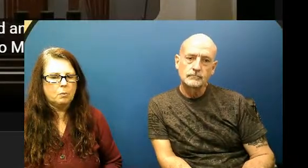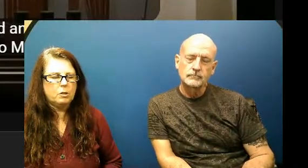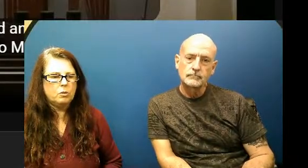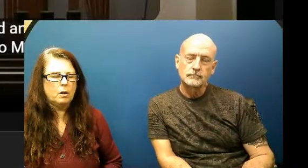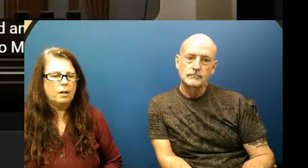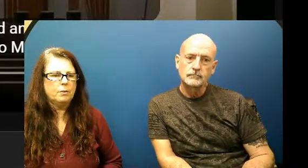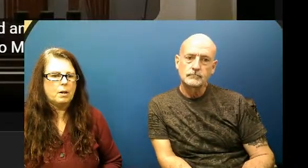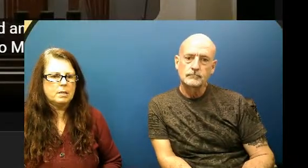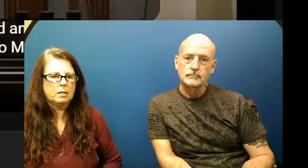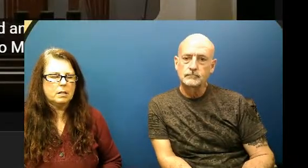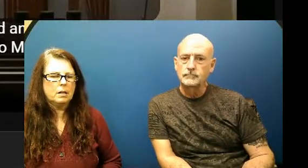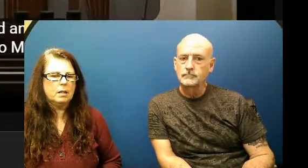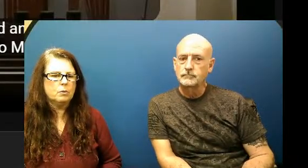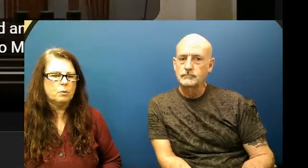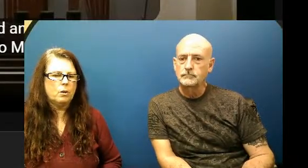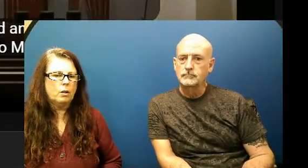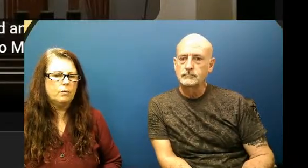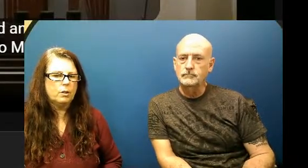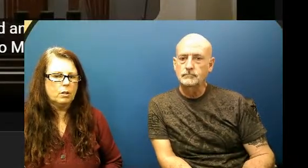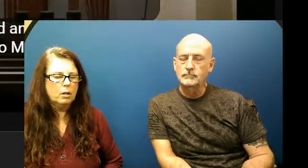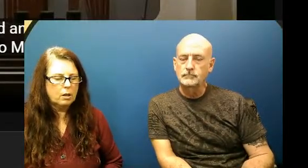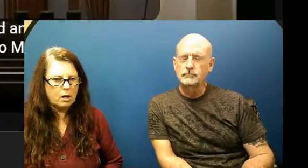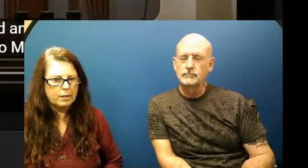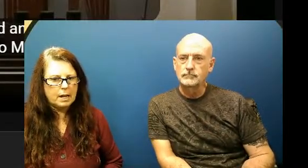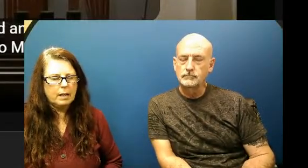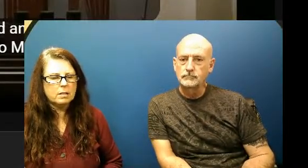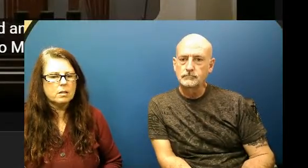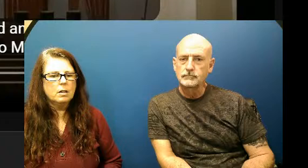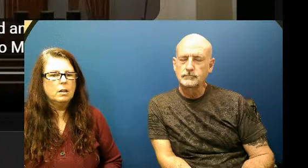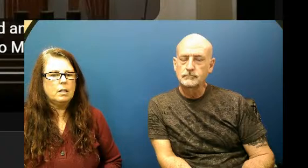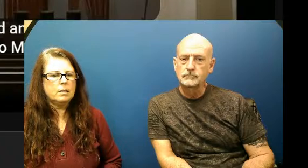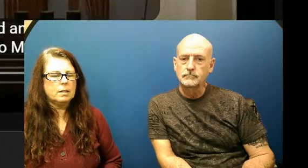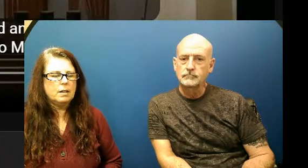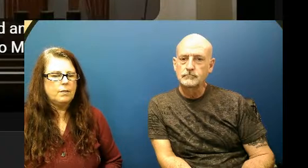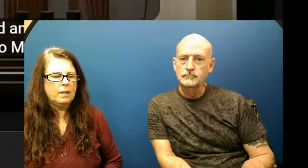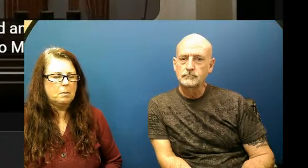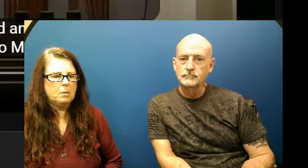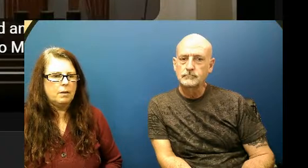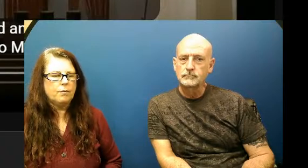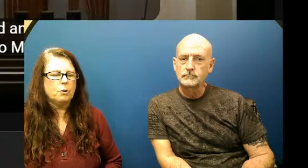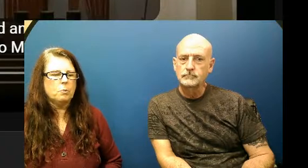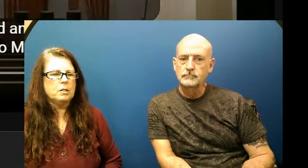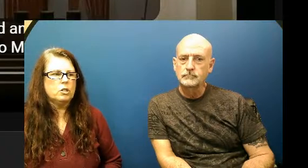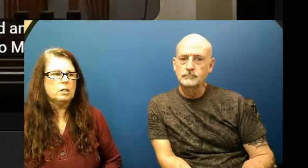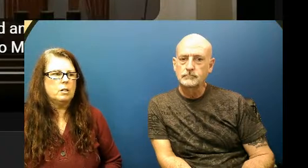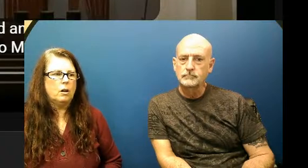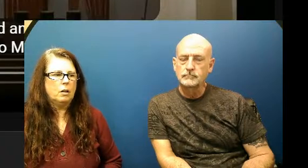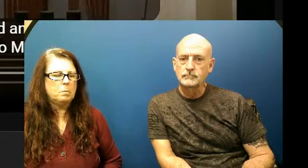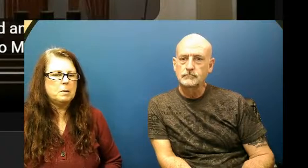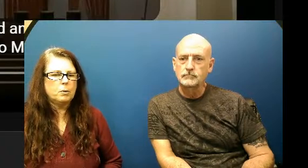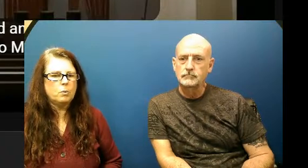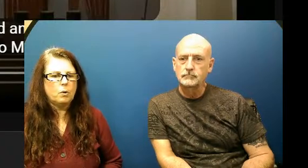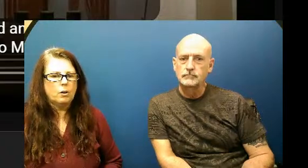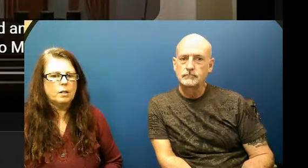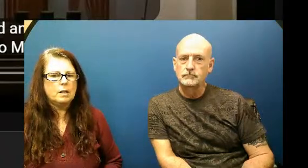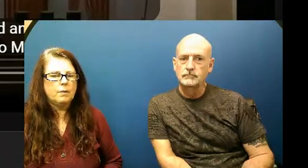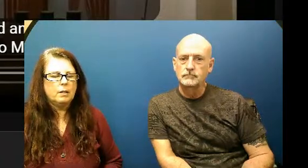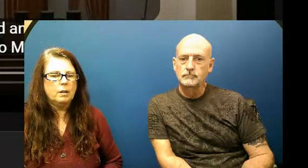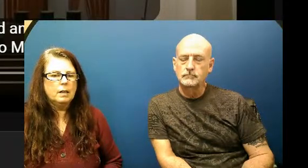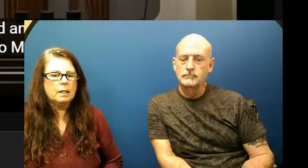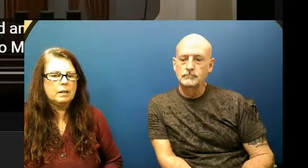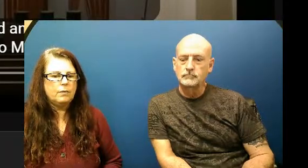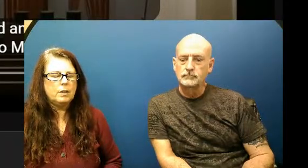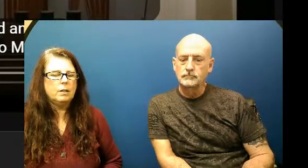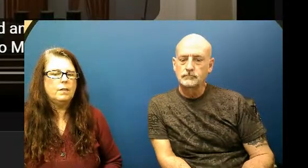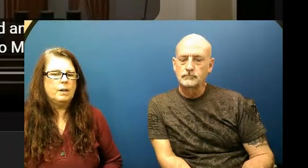with. Like when you authorize it to connect with all of your contacts, it's giving them information on people who aren't